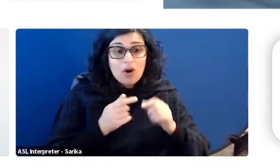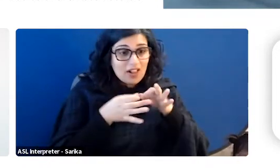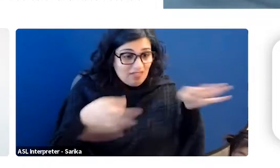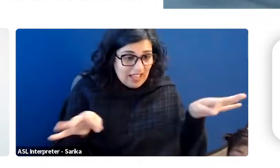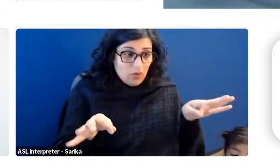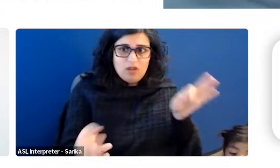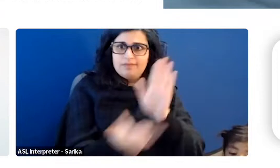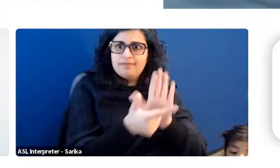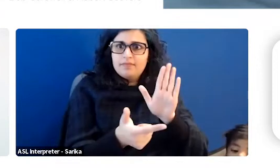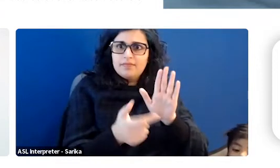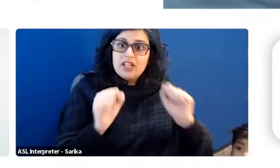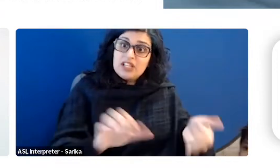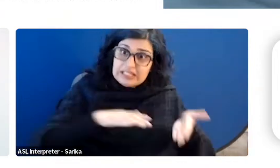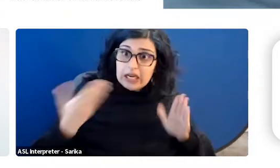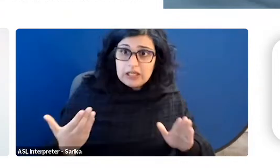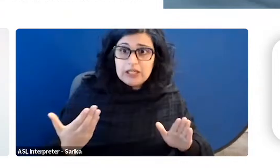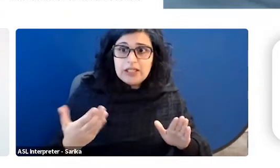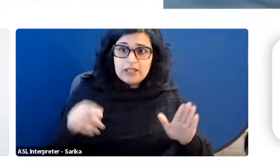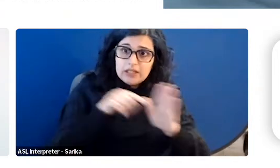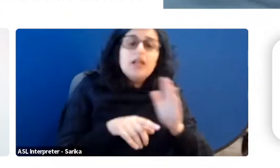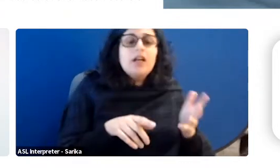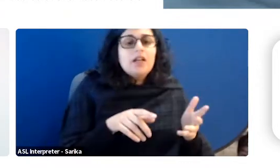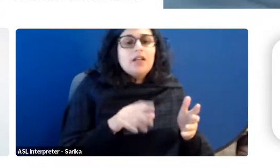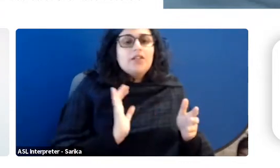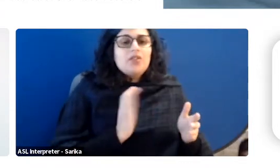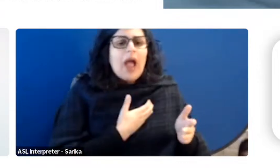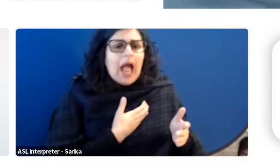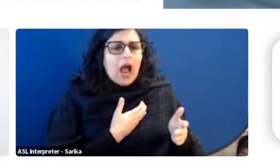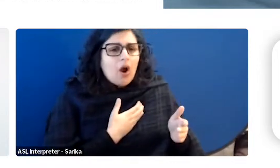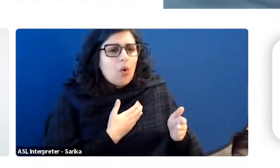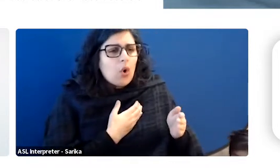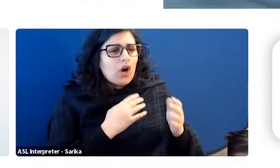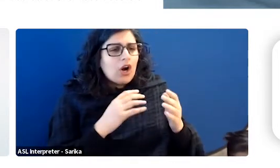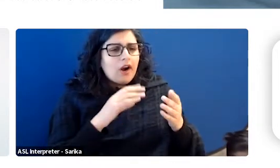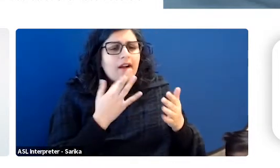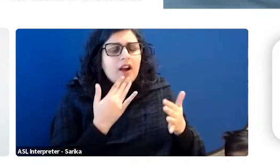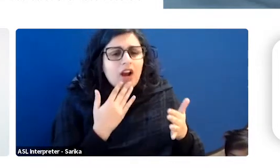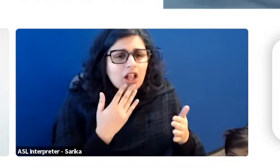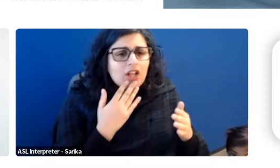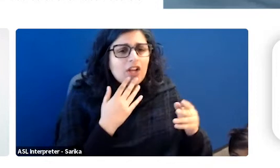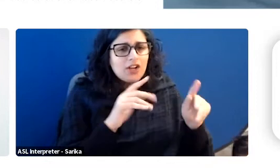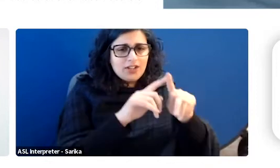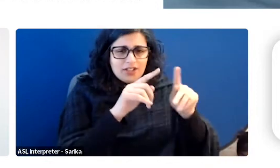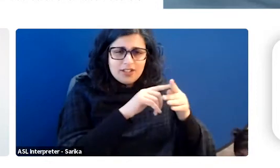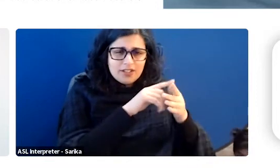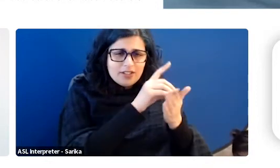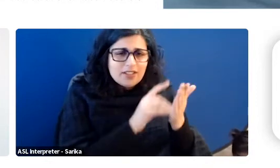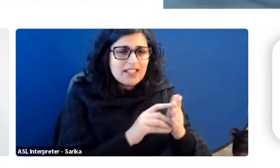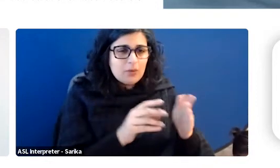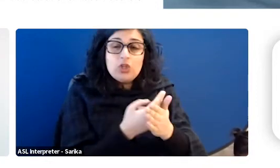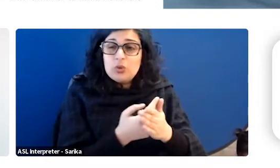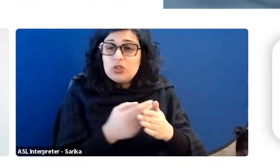death. Our colors and prints denote the different clans. Our designs were codes used to create secret